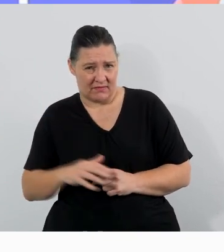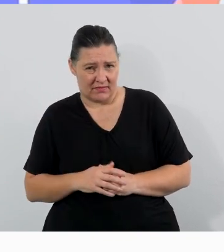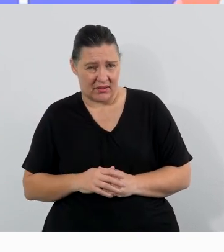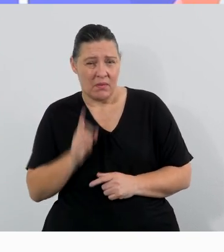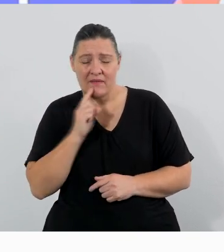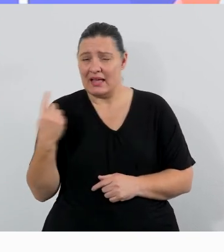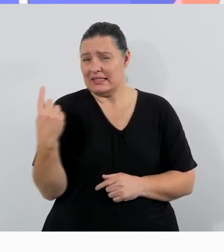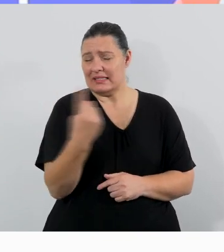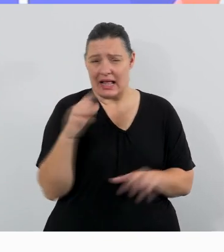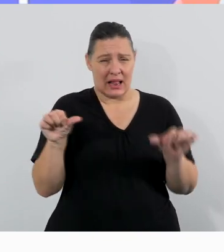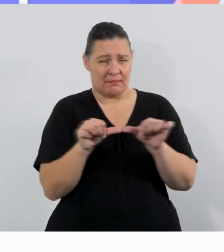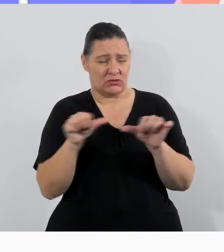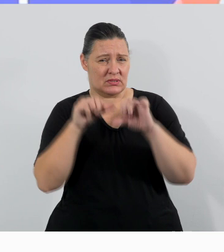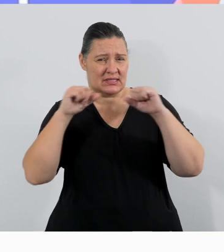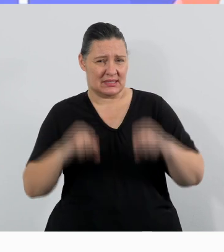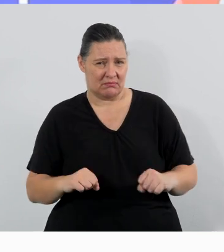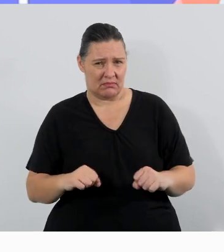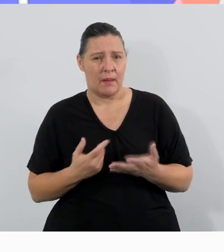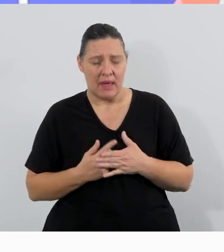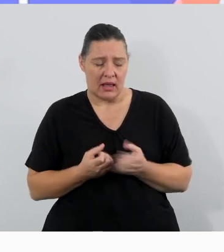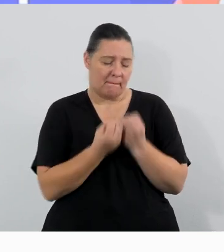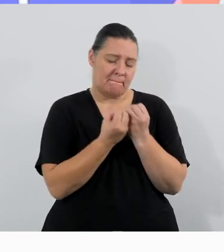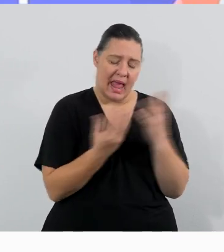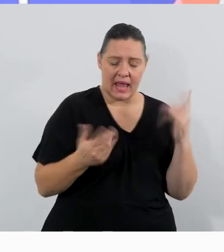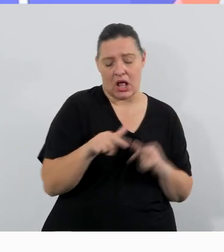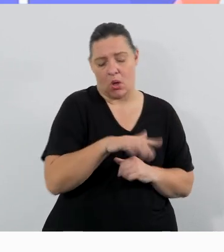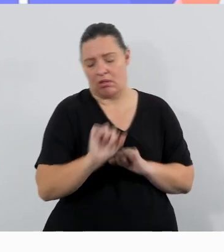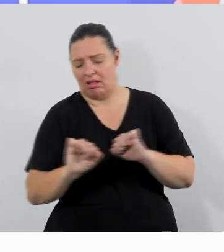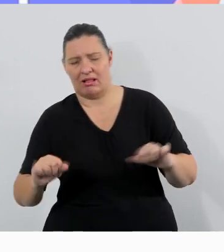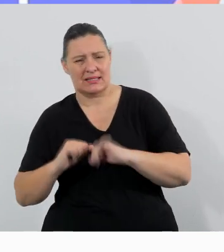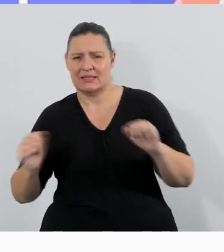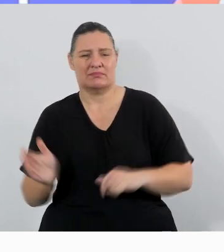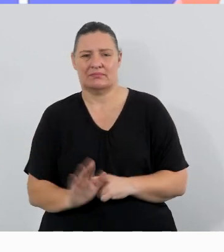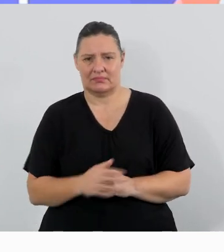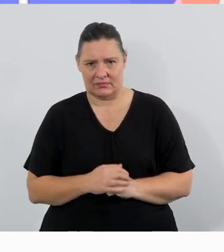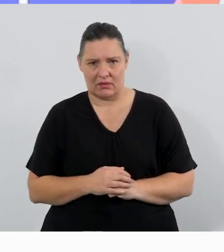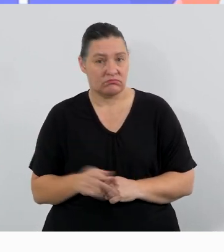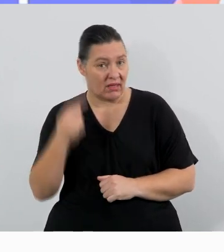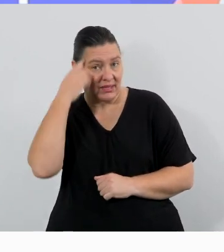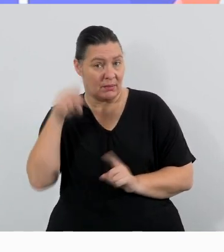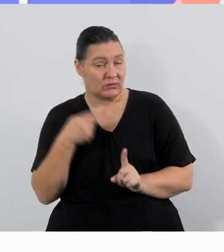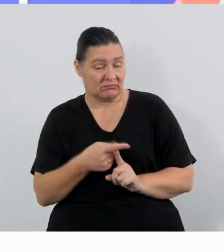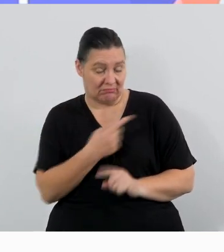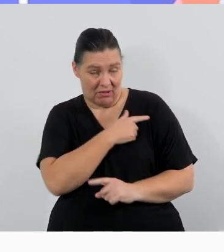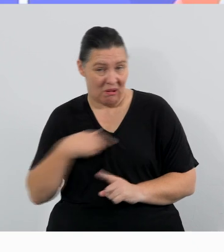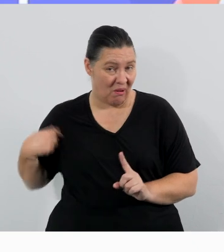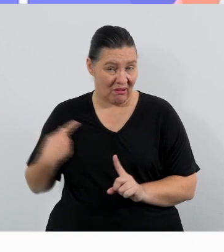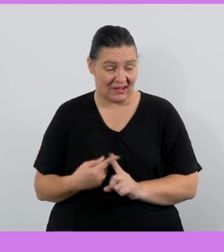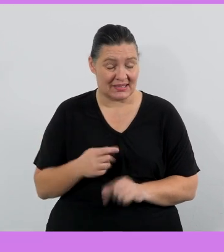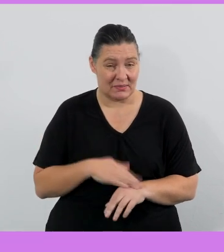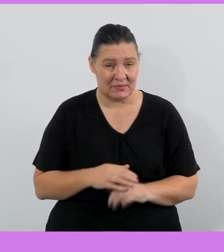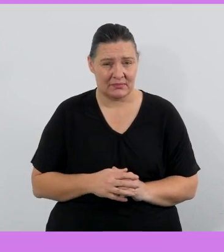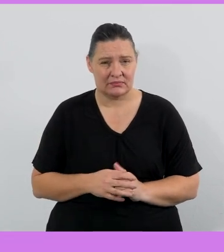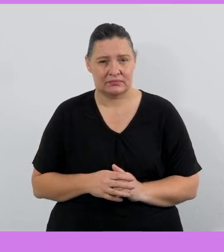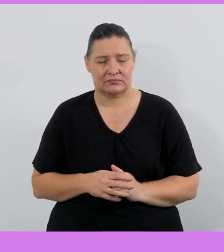having a single measurement system rather than many local measurement systems. Now that's something to think about. Now you may ask,